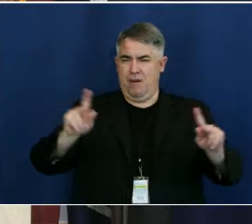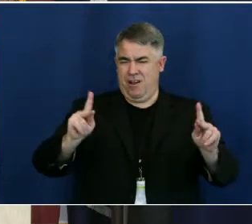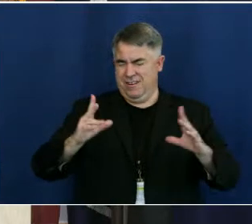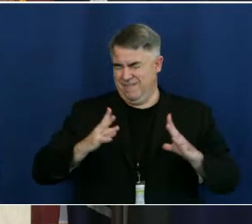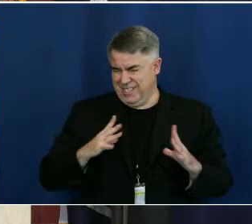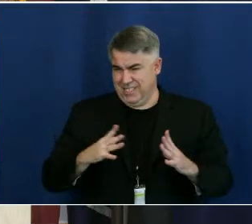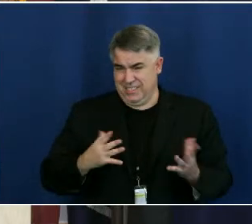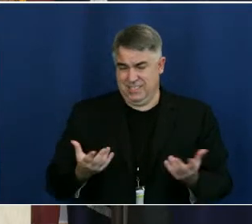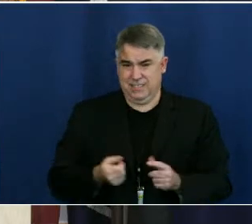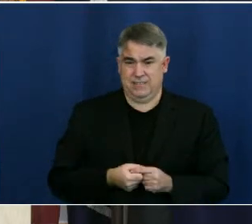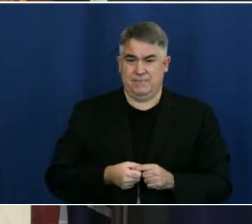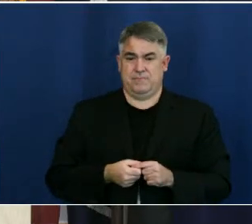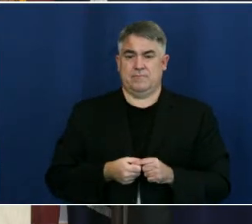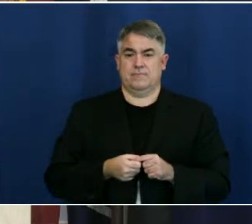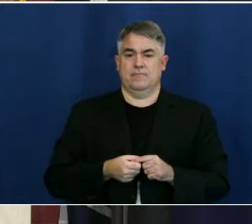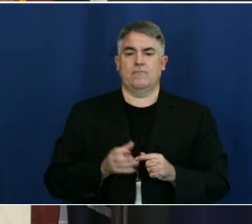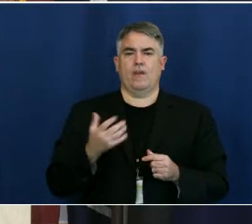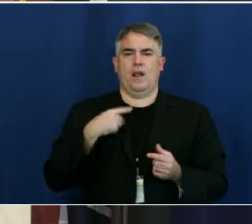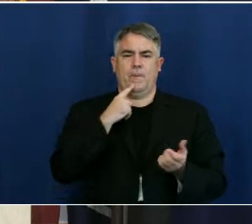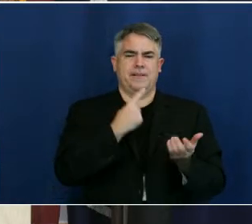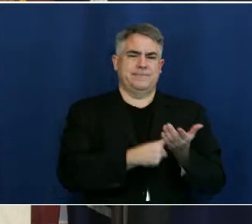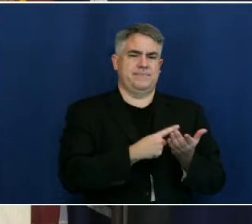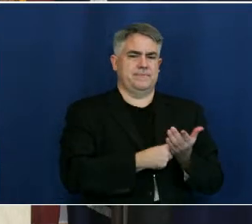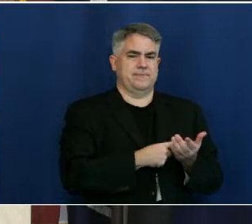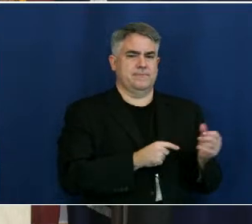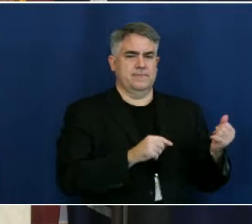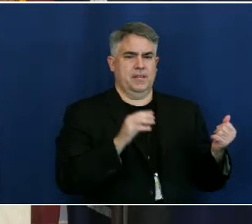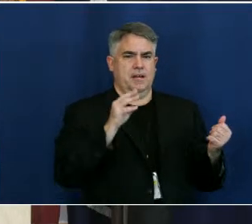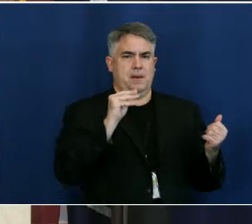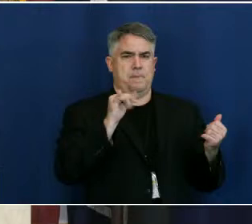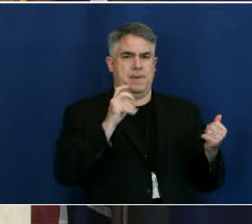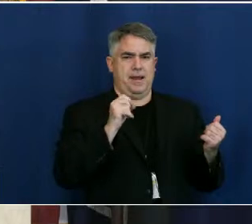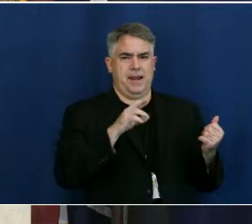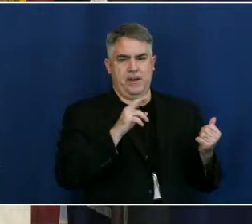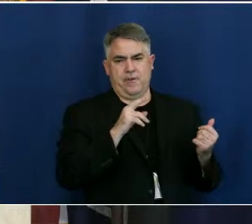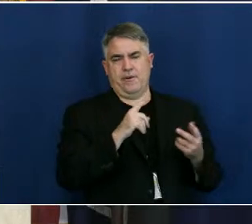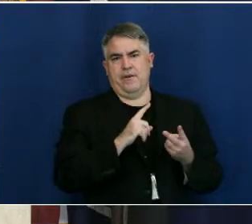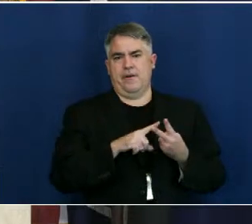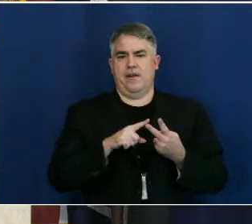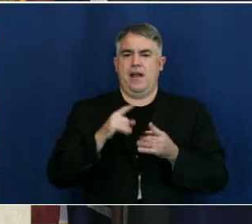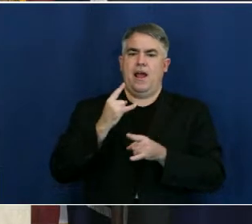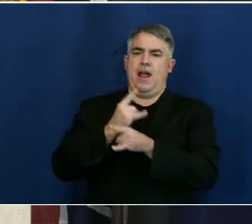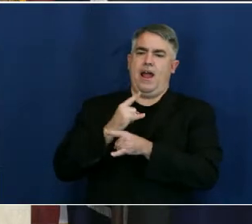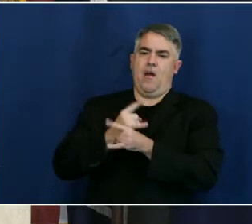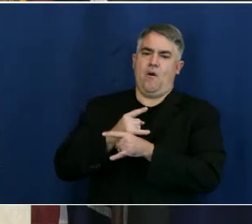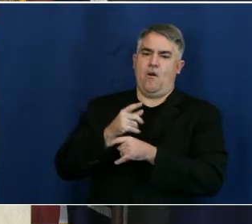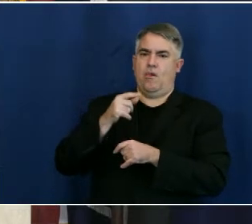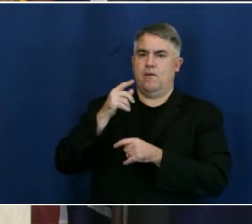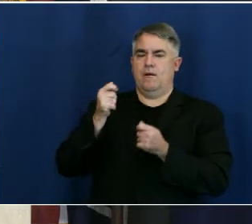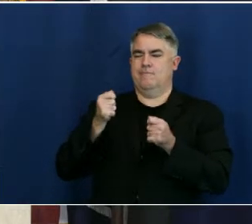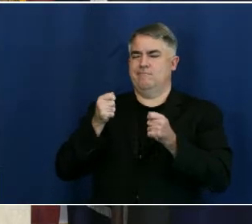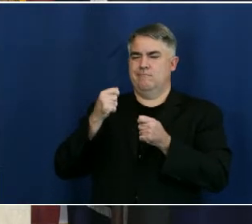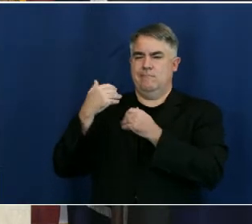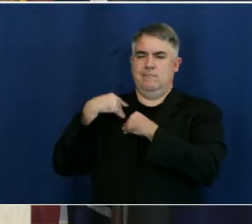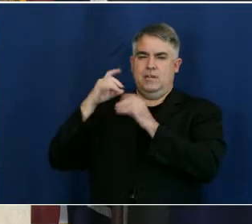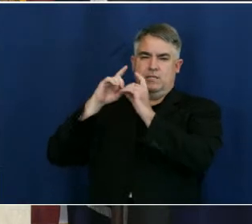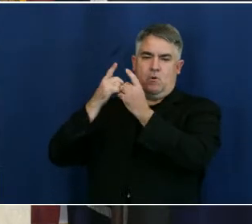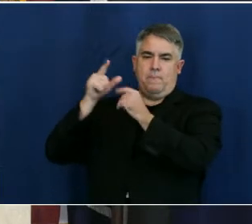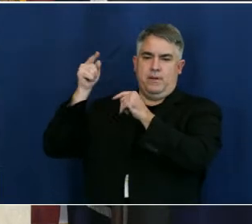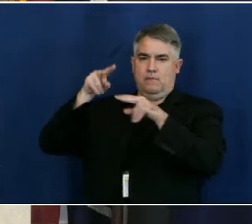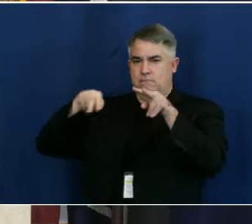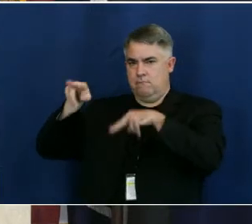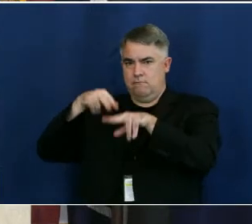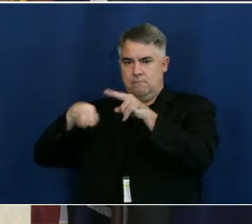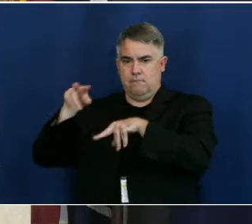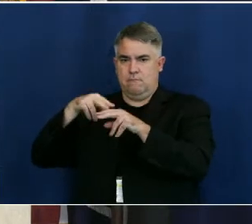to alcohol beverage controller about some things they may do around that day on stepped up enforcement. And to my knowledge, LA County may